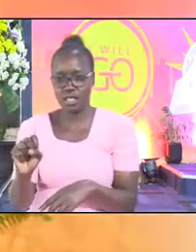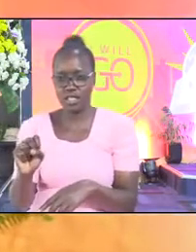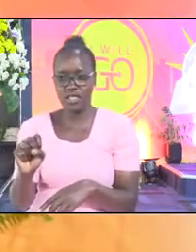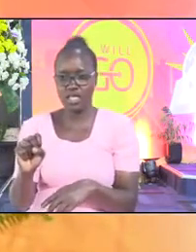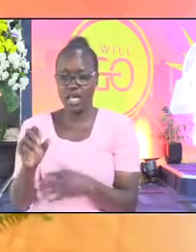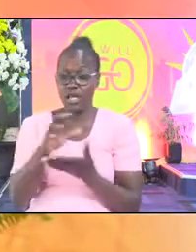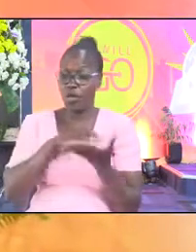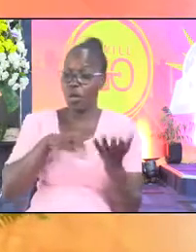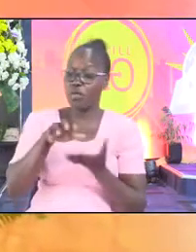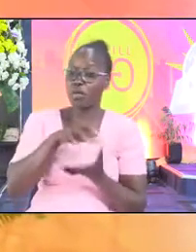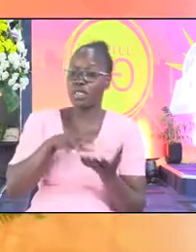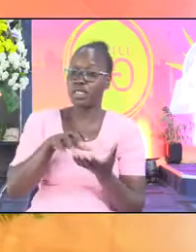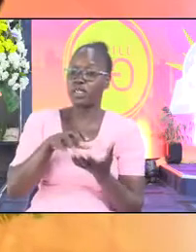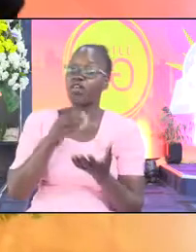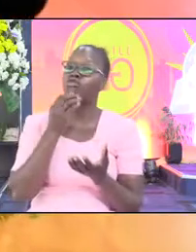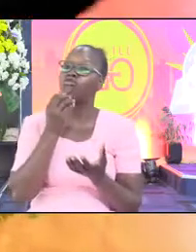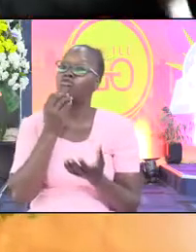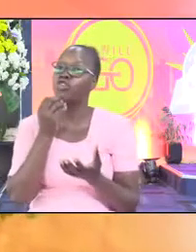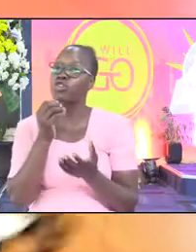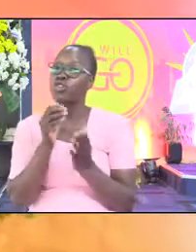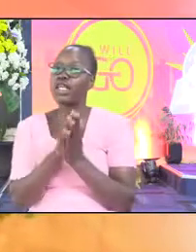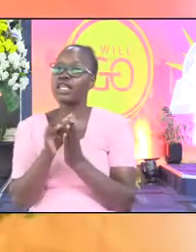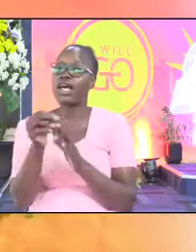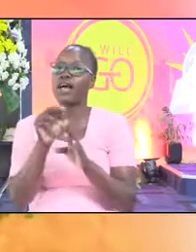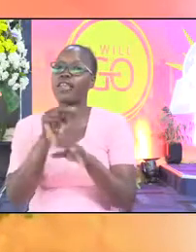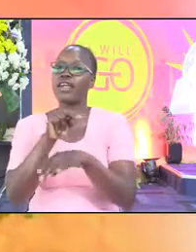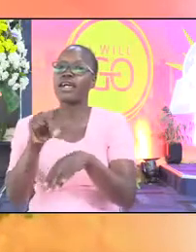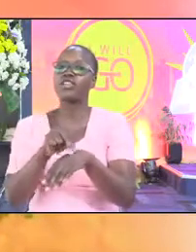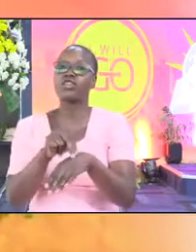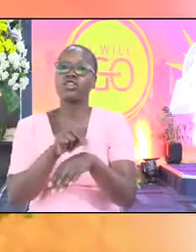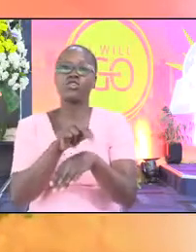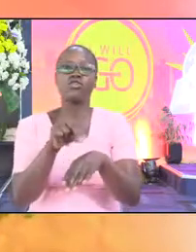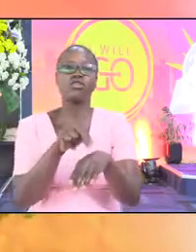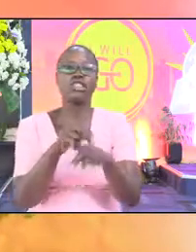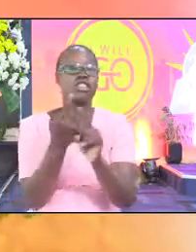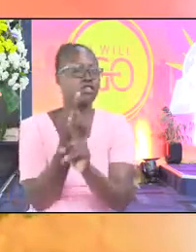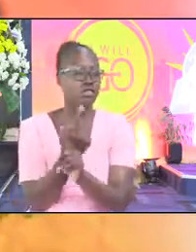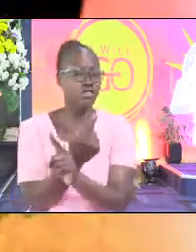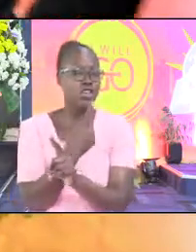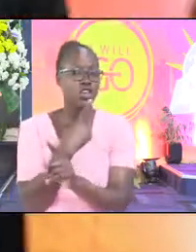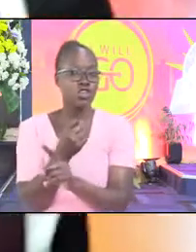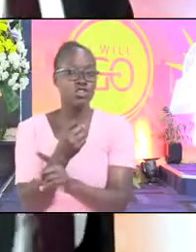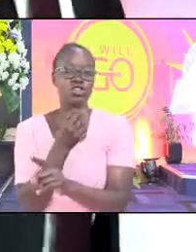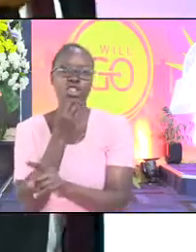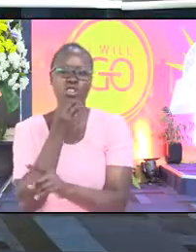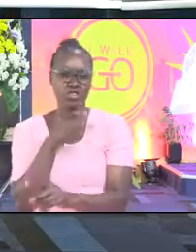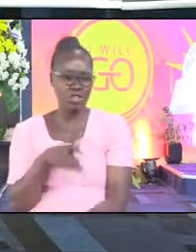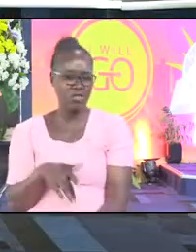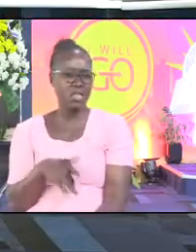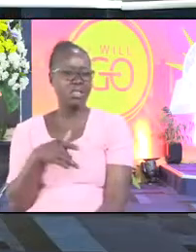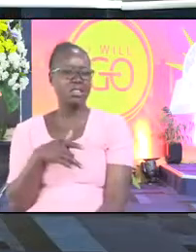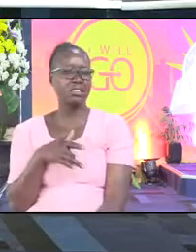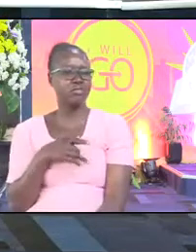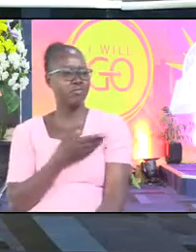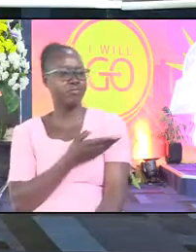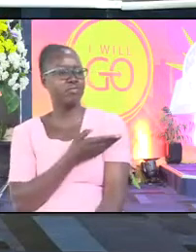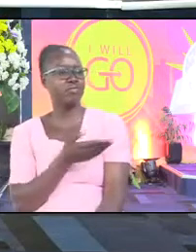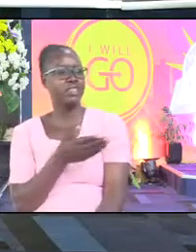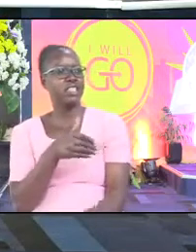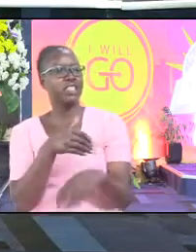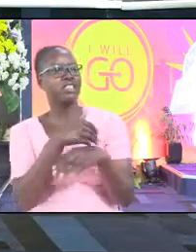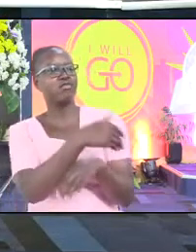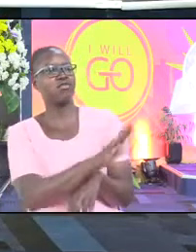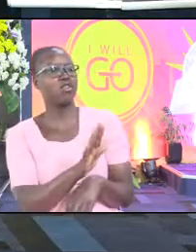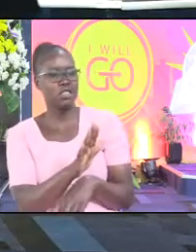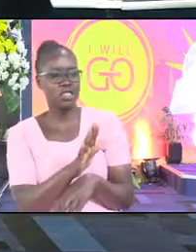a mixture of Jews and other nationalities. Therefore, the Jews felt that they had